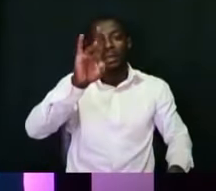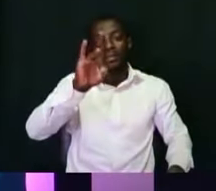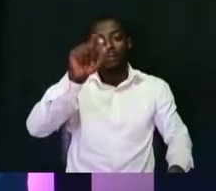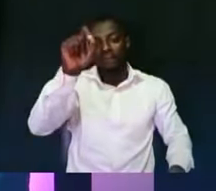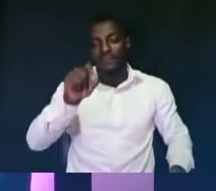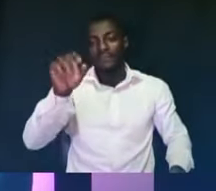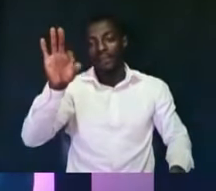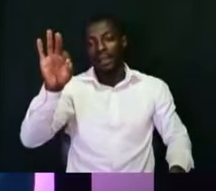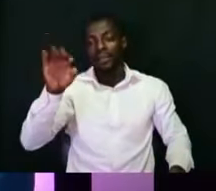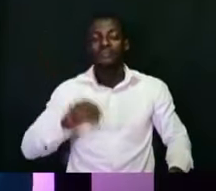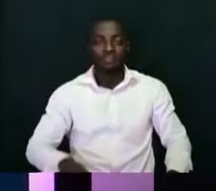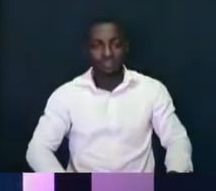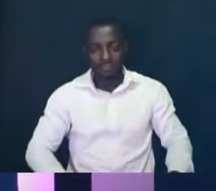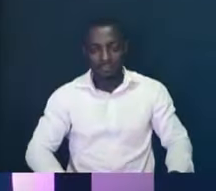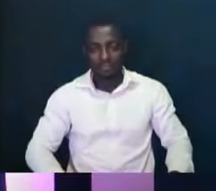9.